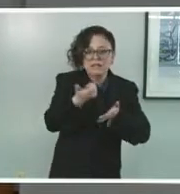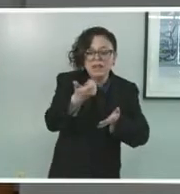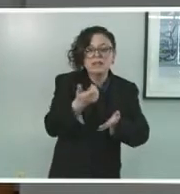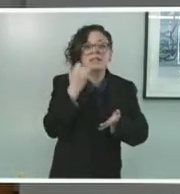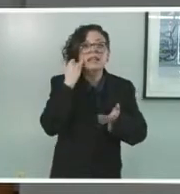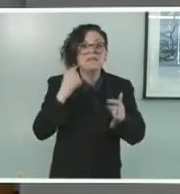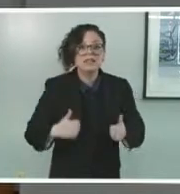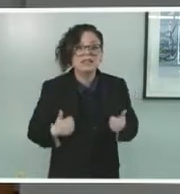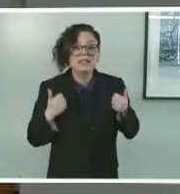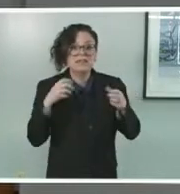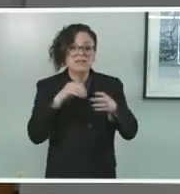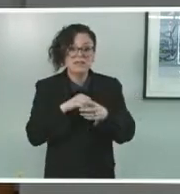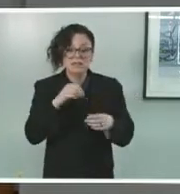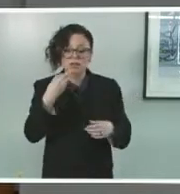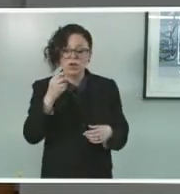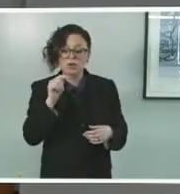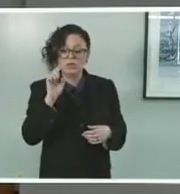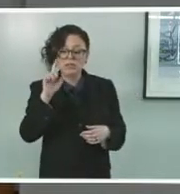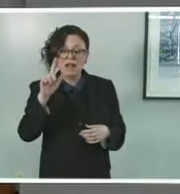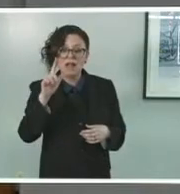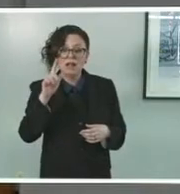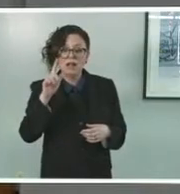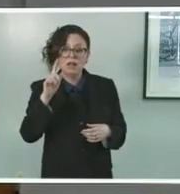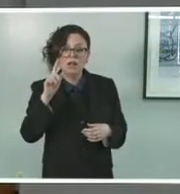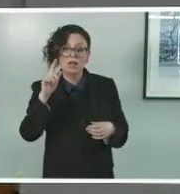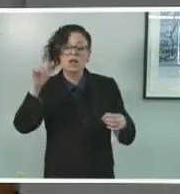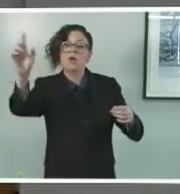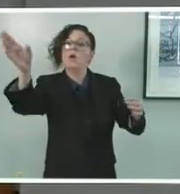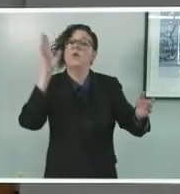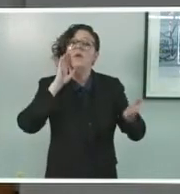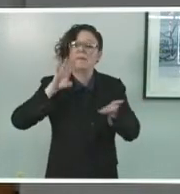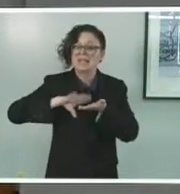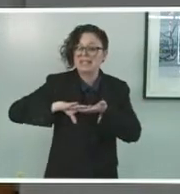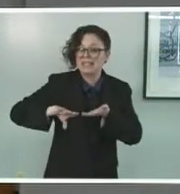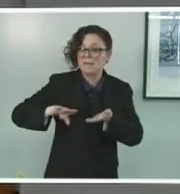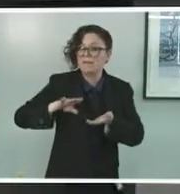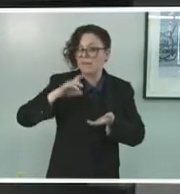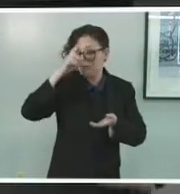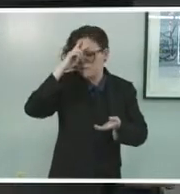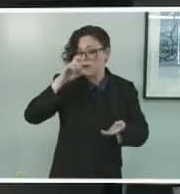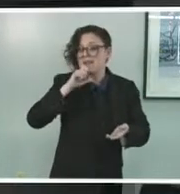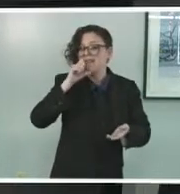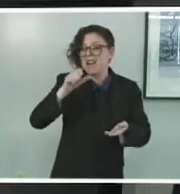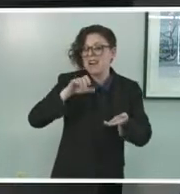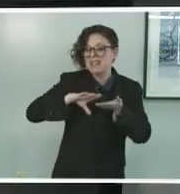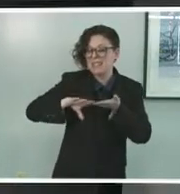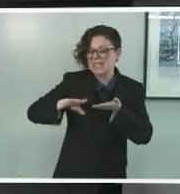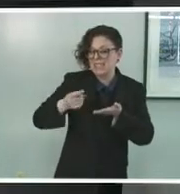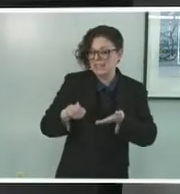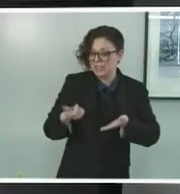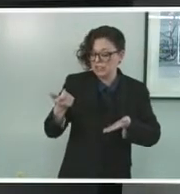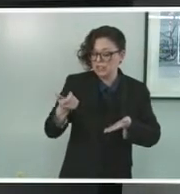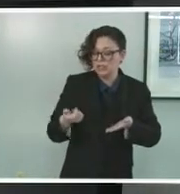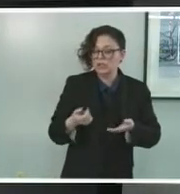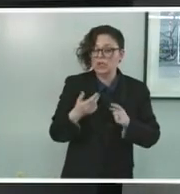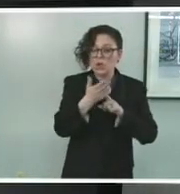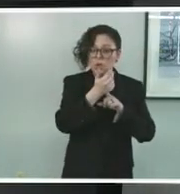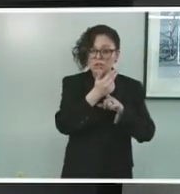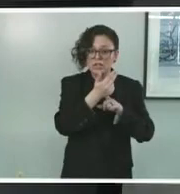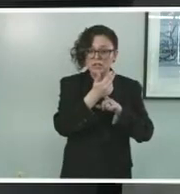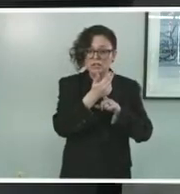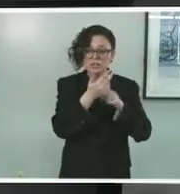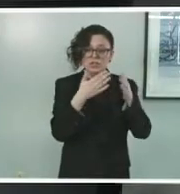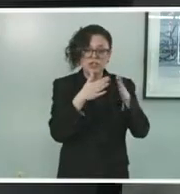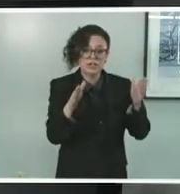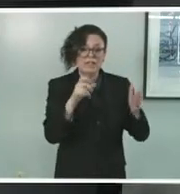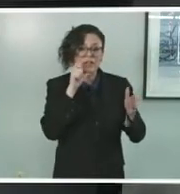exempt for non-evictions? Okay, so hotels are a complicated legal question. Hotels generally are not